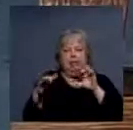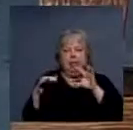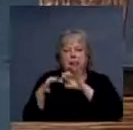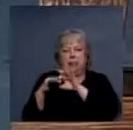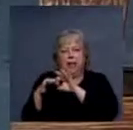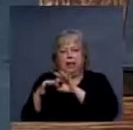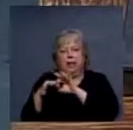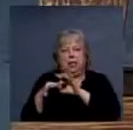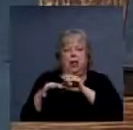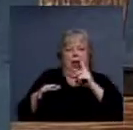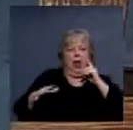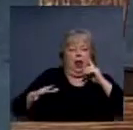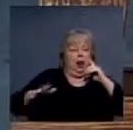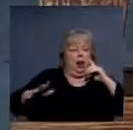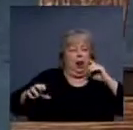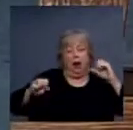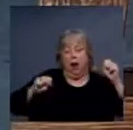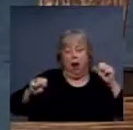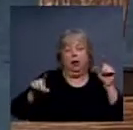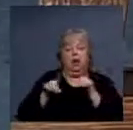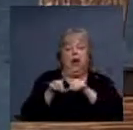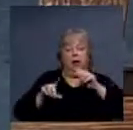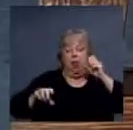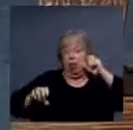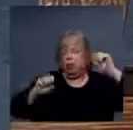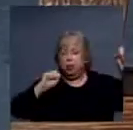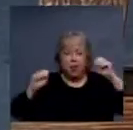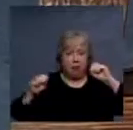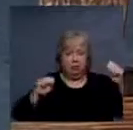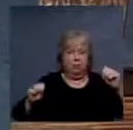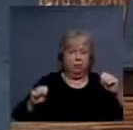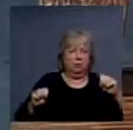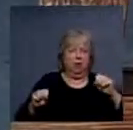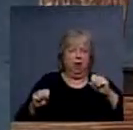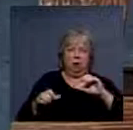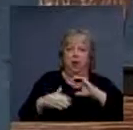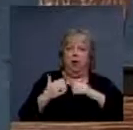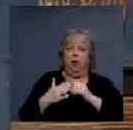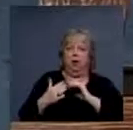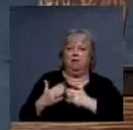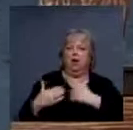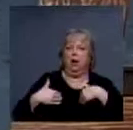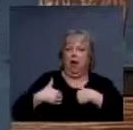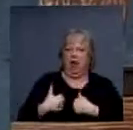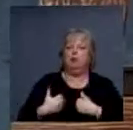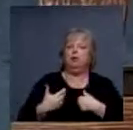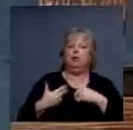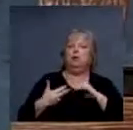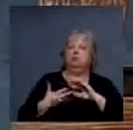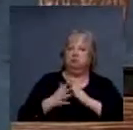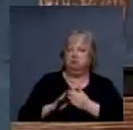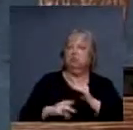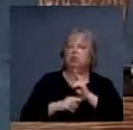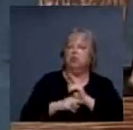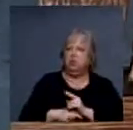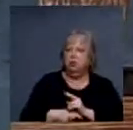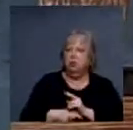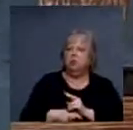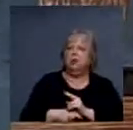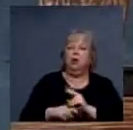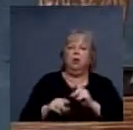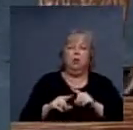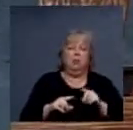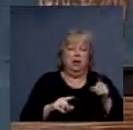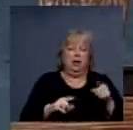thunder, okay? And I think it's cruel. I mean, all of our animals have gotten used to it. These animals